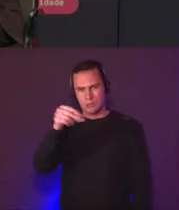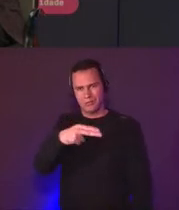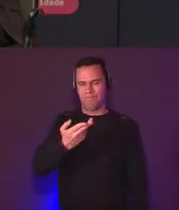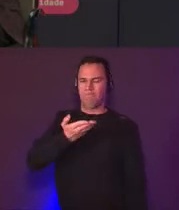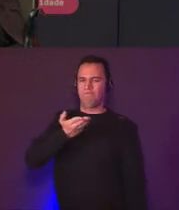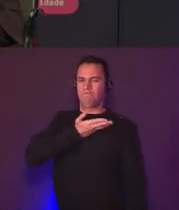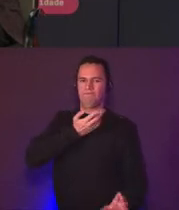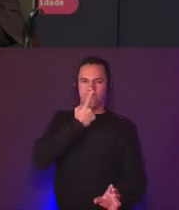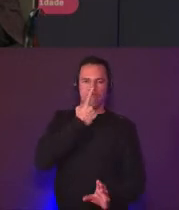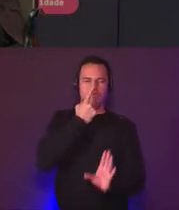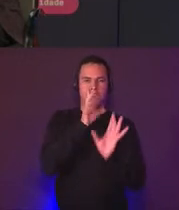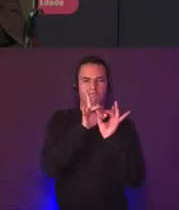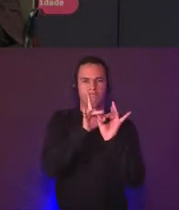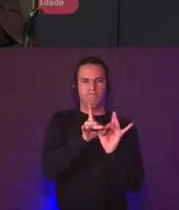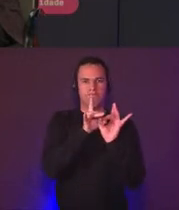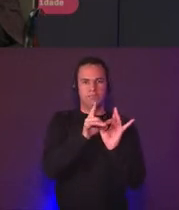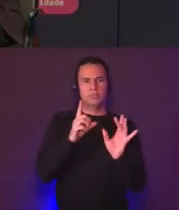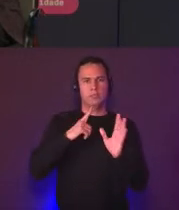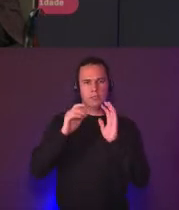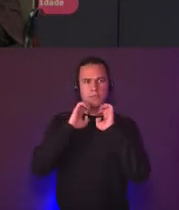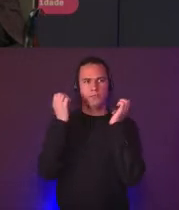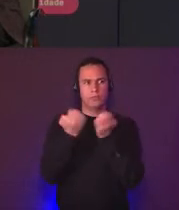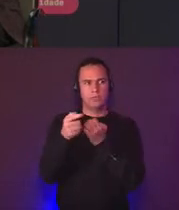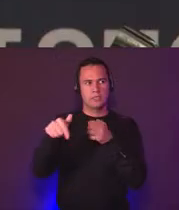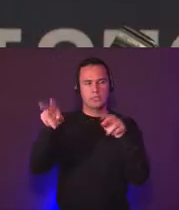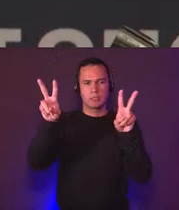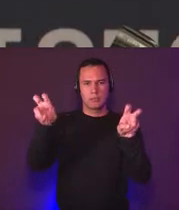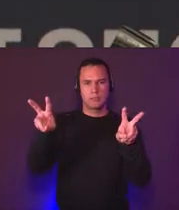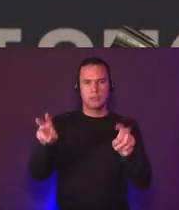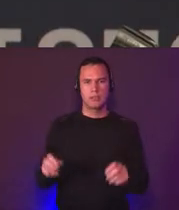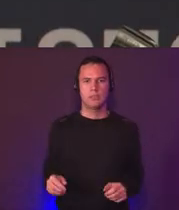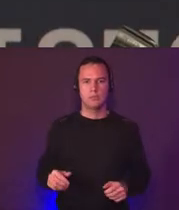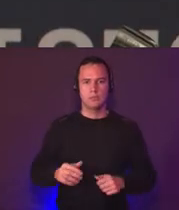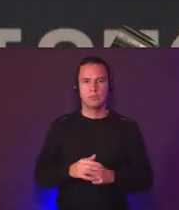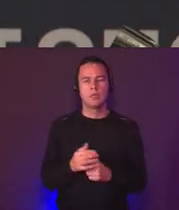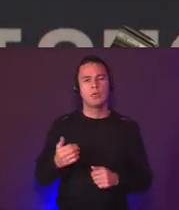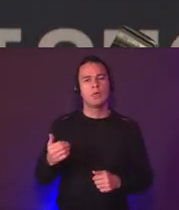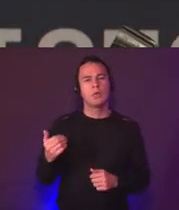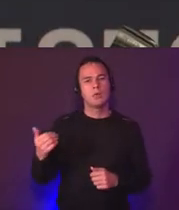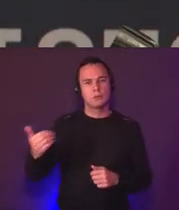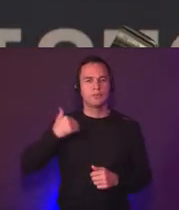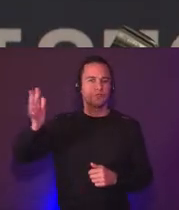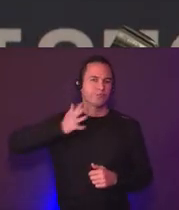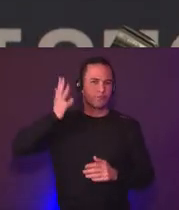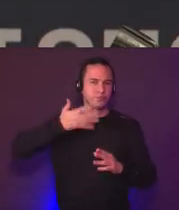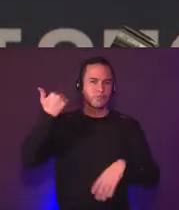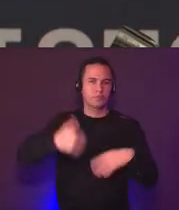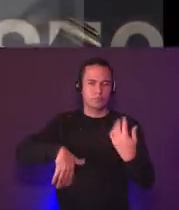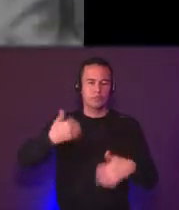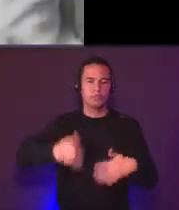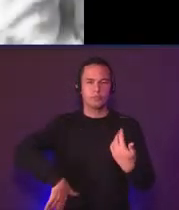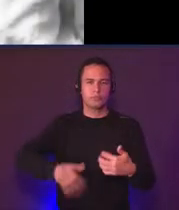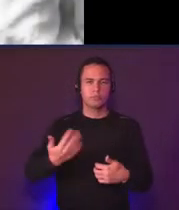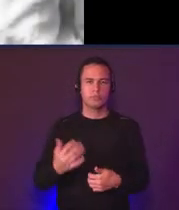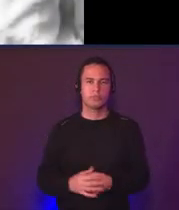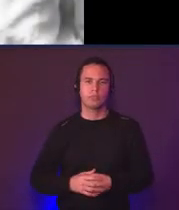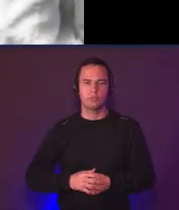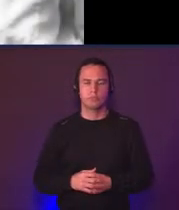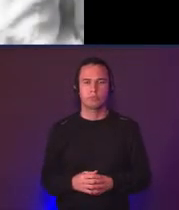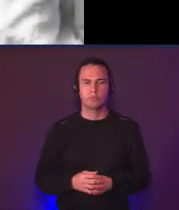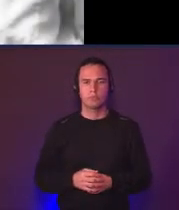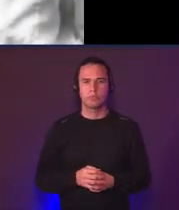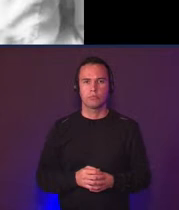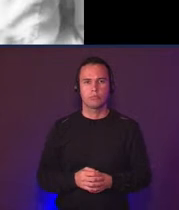had a seminar on the issue, and I was one of the guest speakers for the seminar, and the students